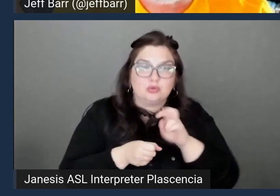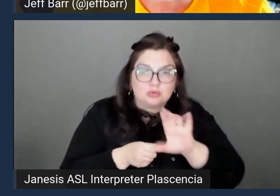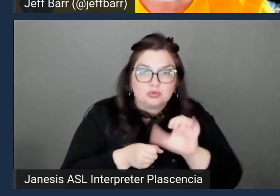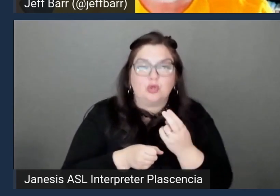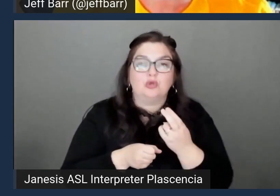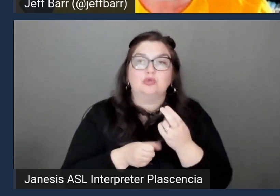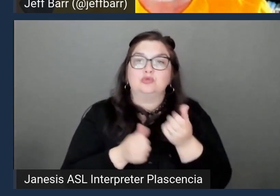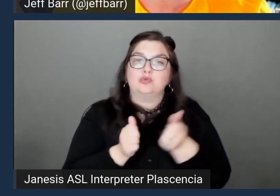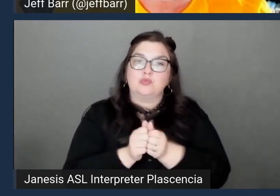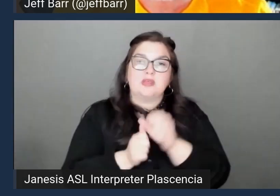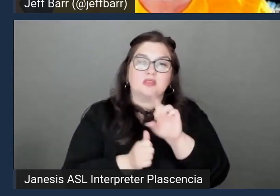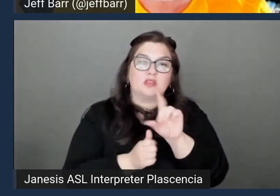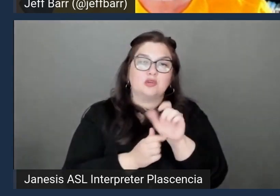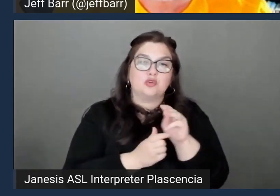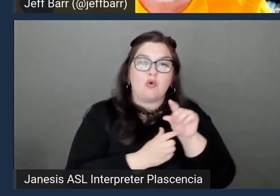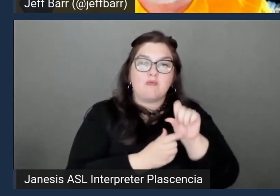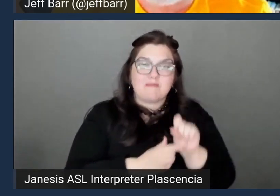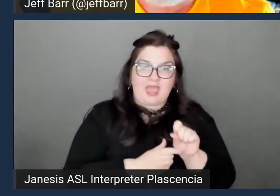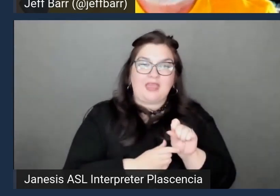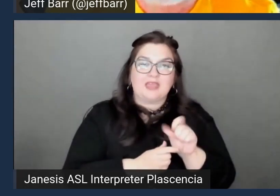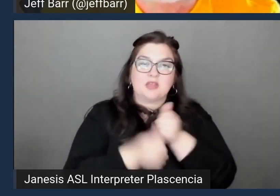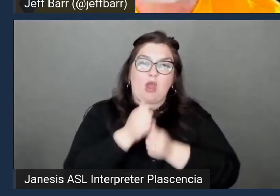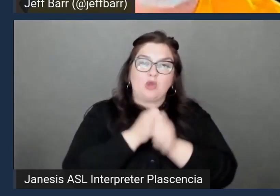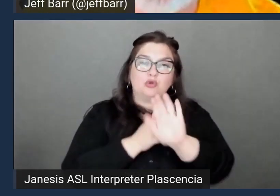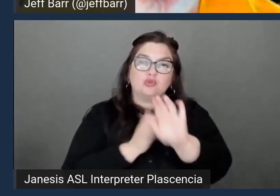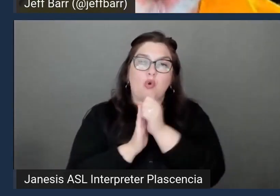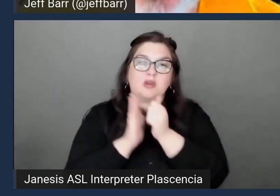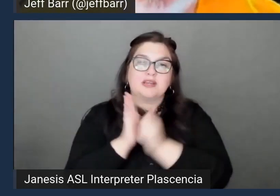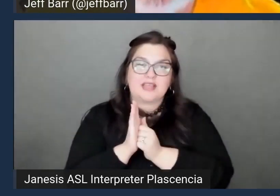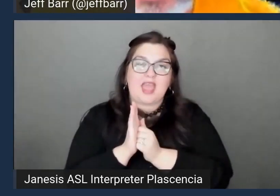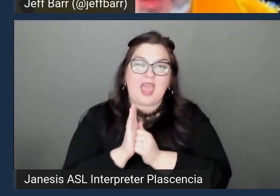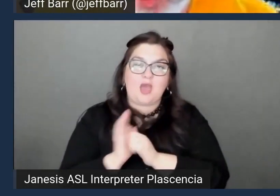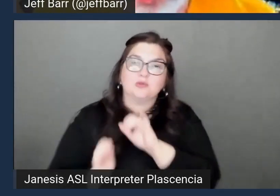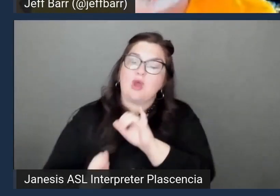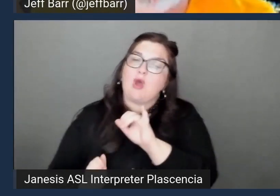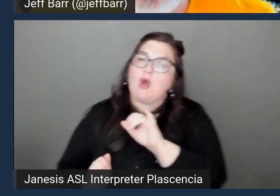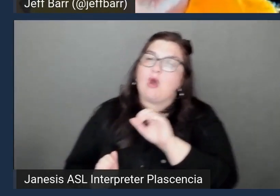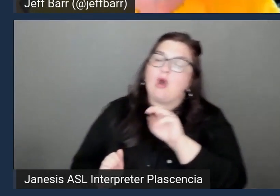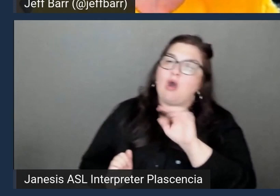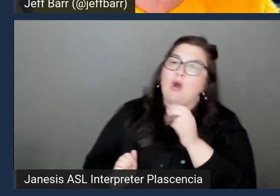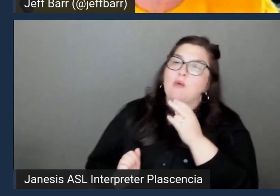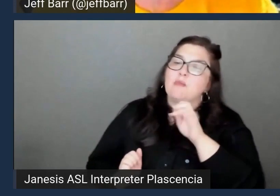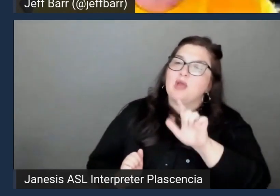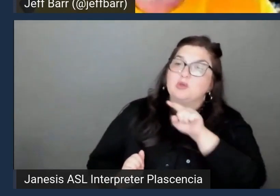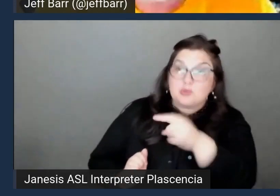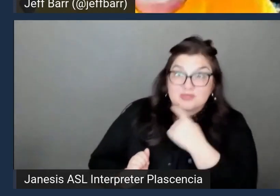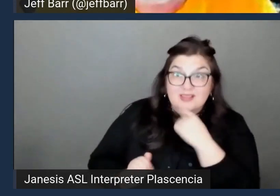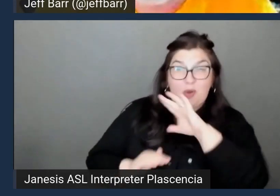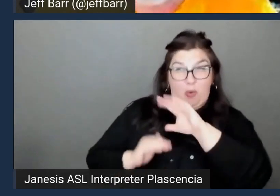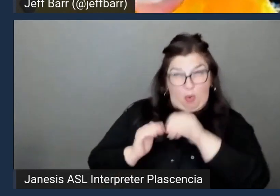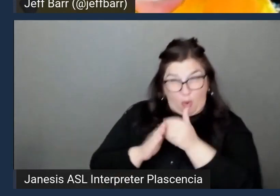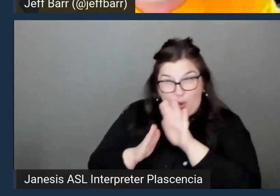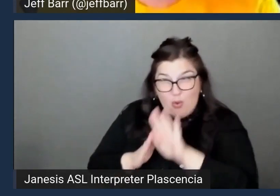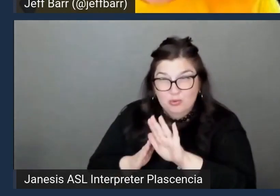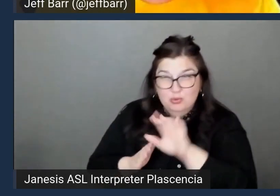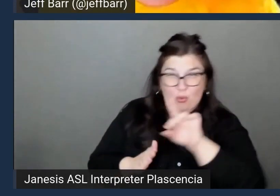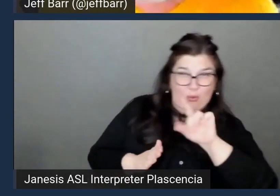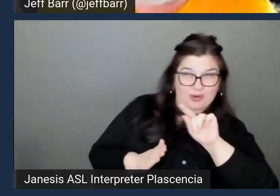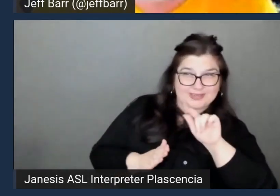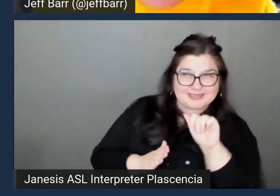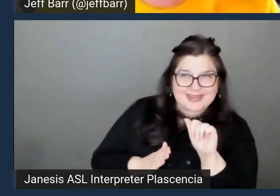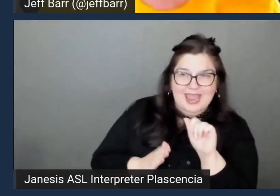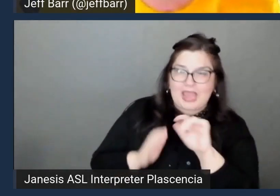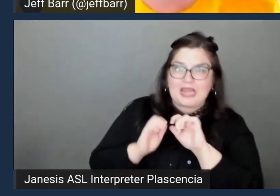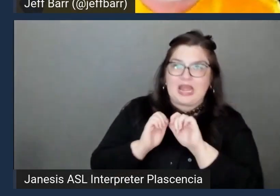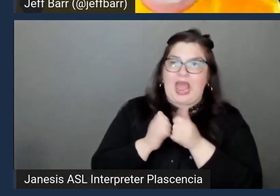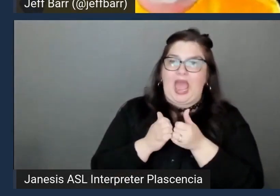in your account. Okay. Now, Mahul, you said all your data. How do you draw the lines